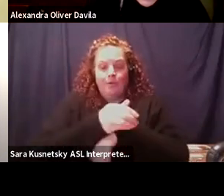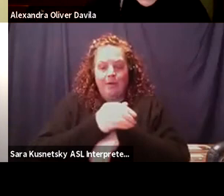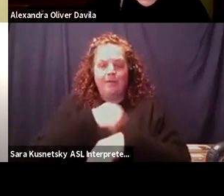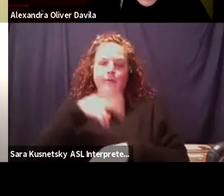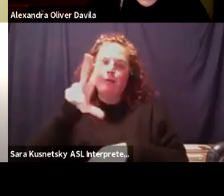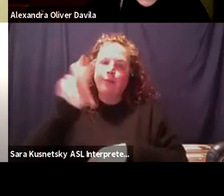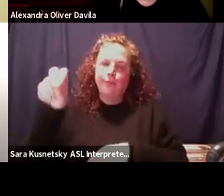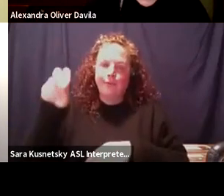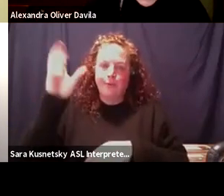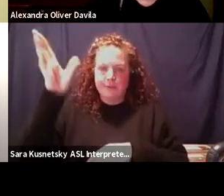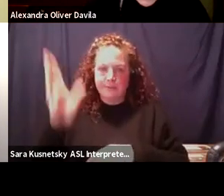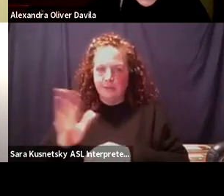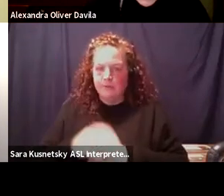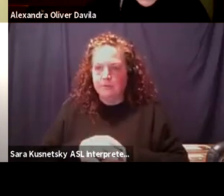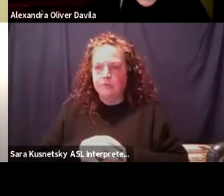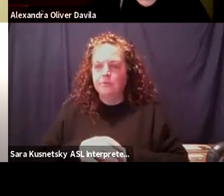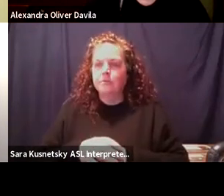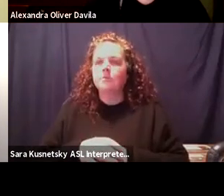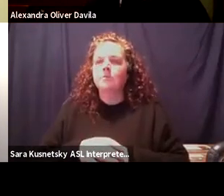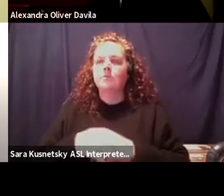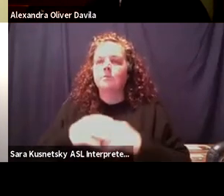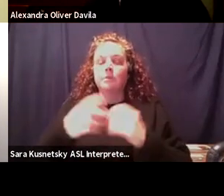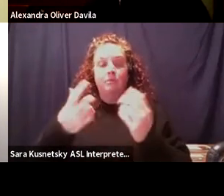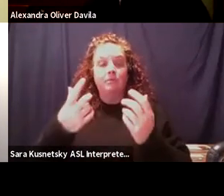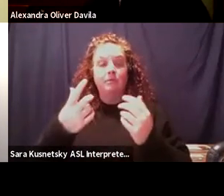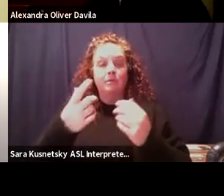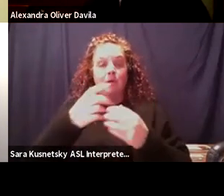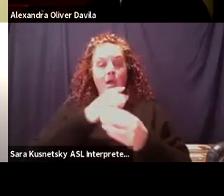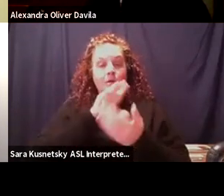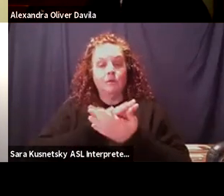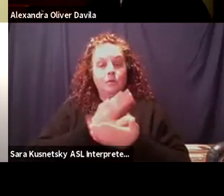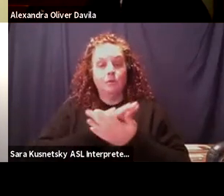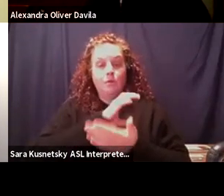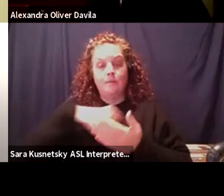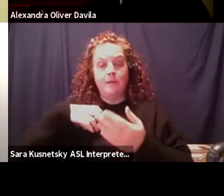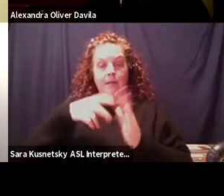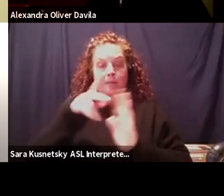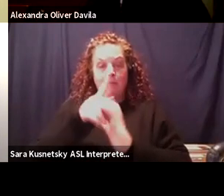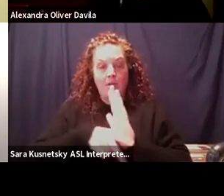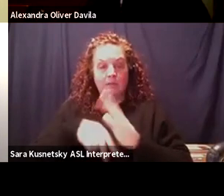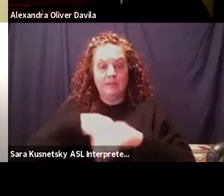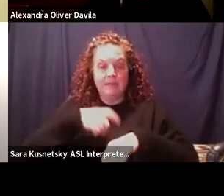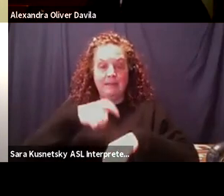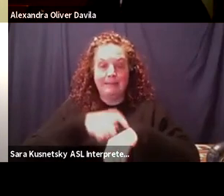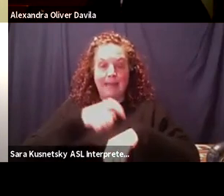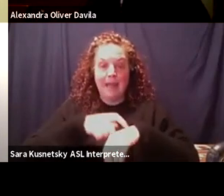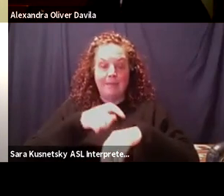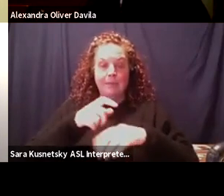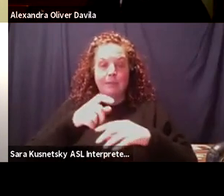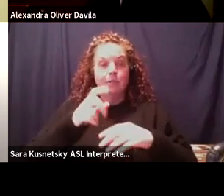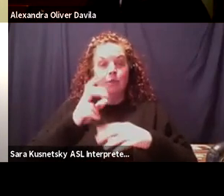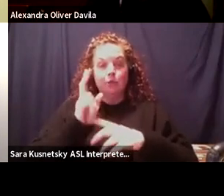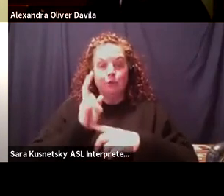in accordance with school committee policy, time will be reduced to 2 minutes per person, and I remind you, you have 30